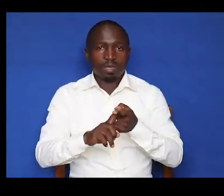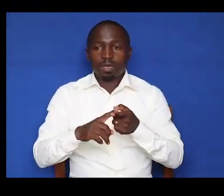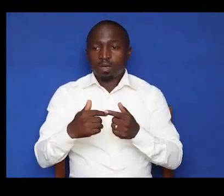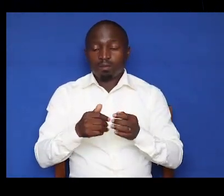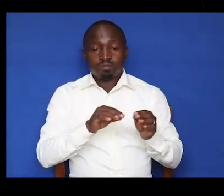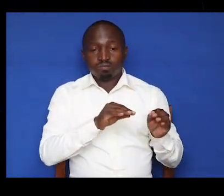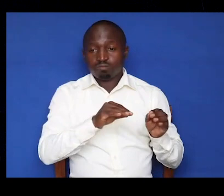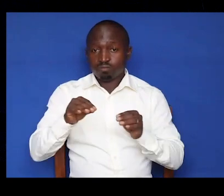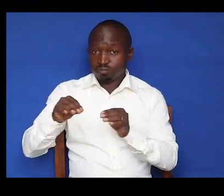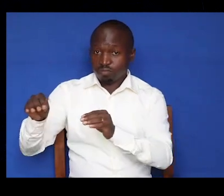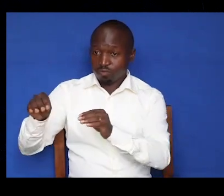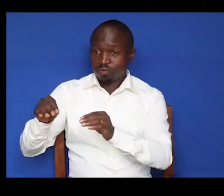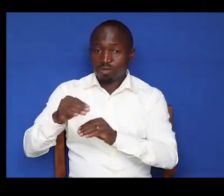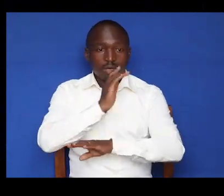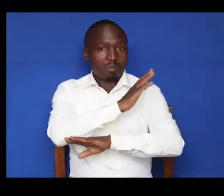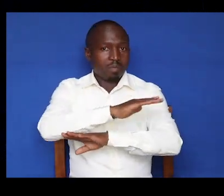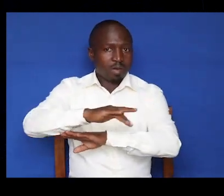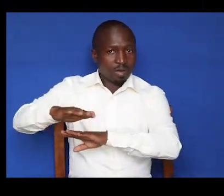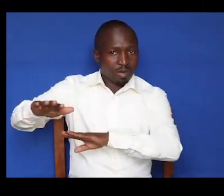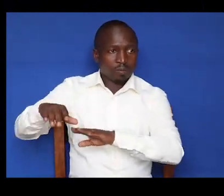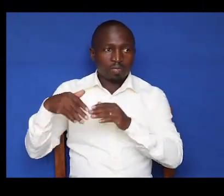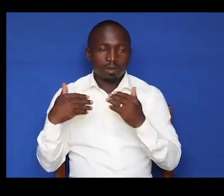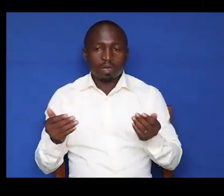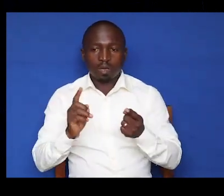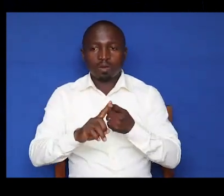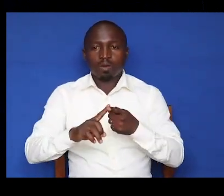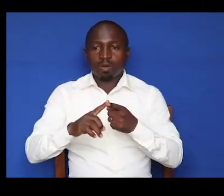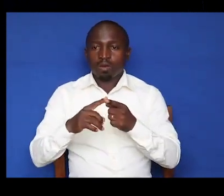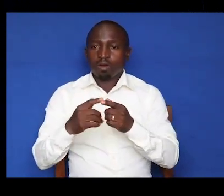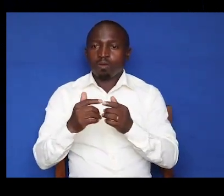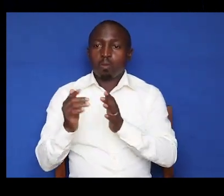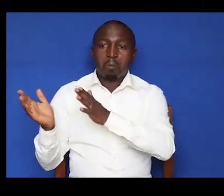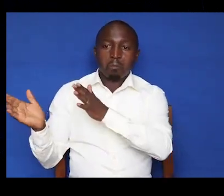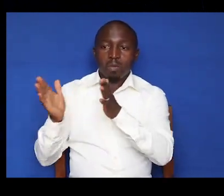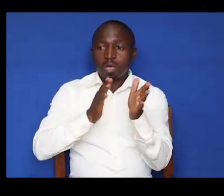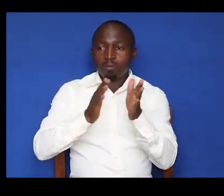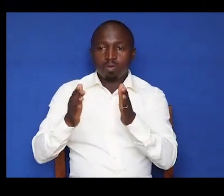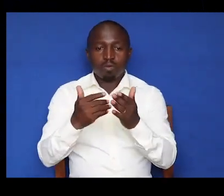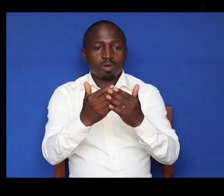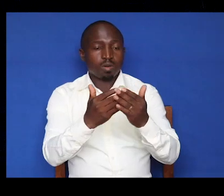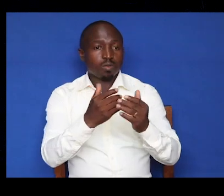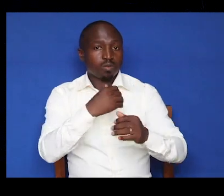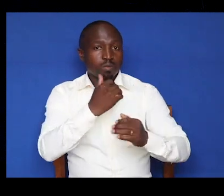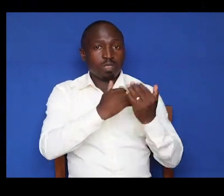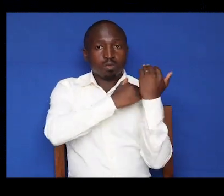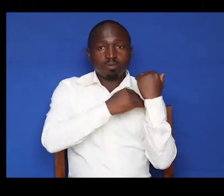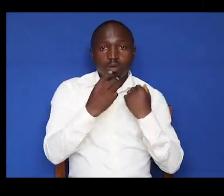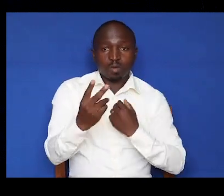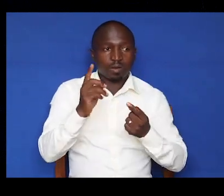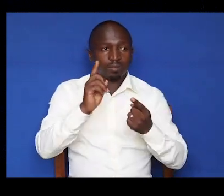So, global windy systems have two roles. They make occurrence of water